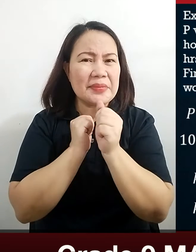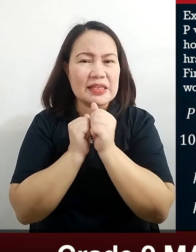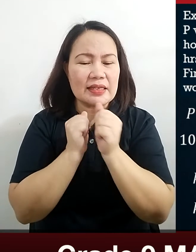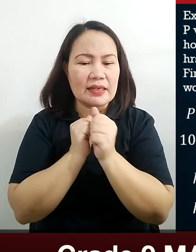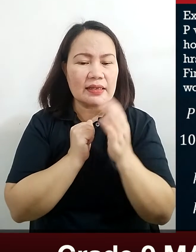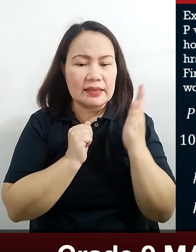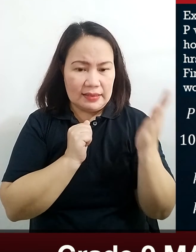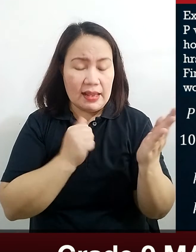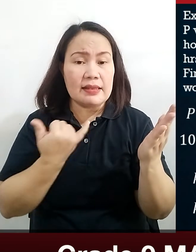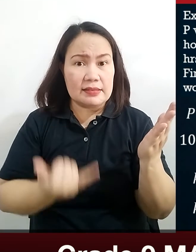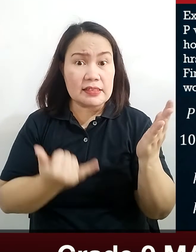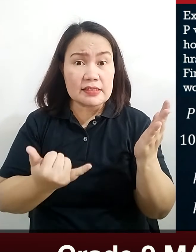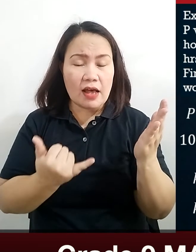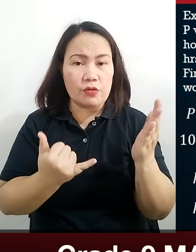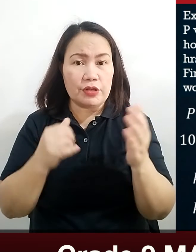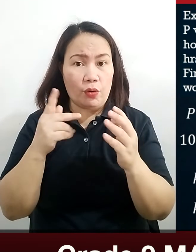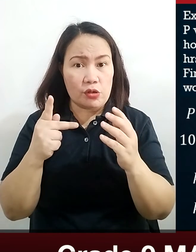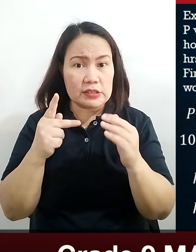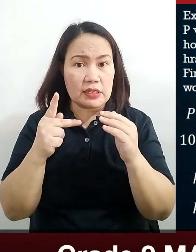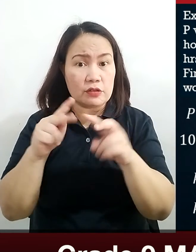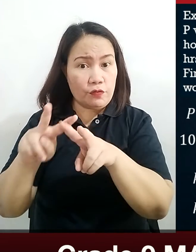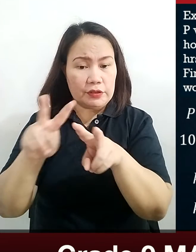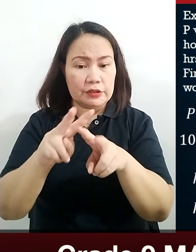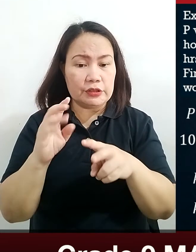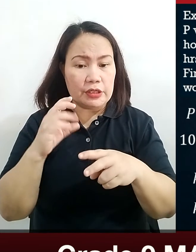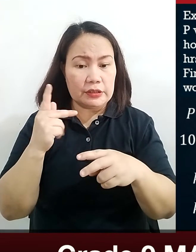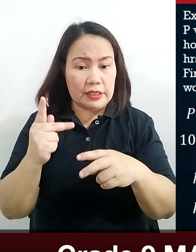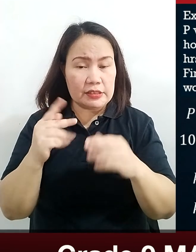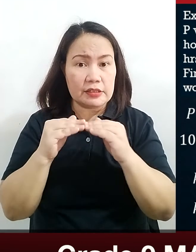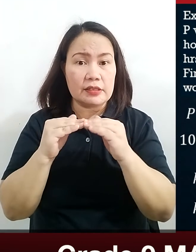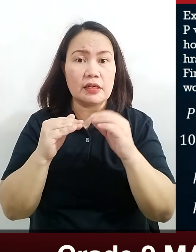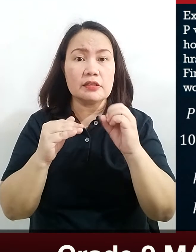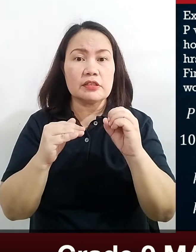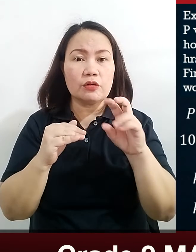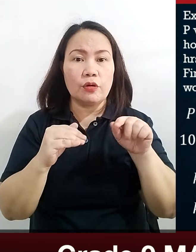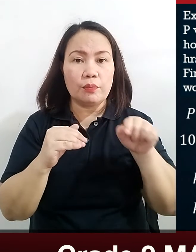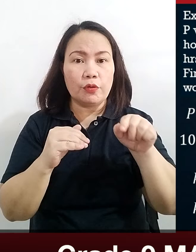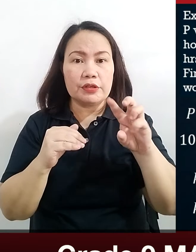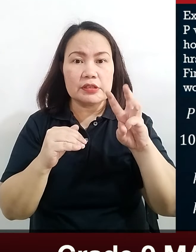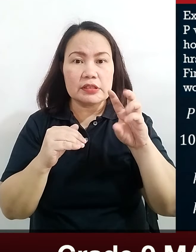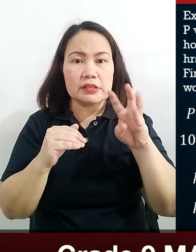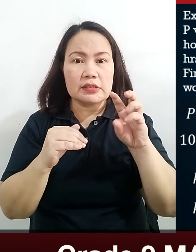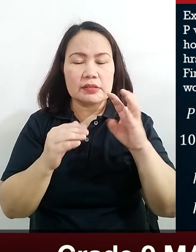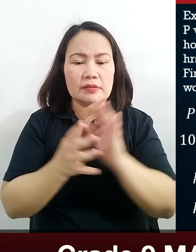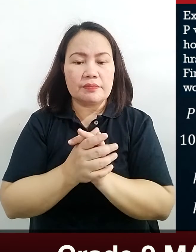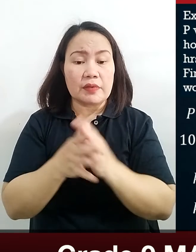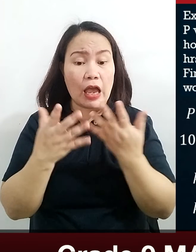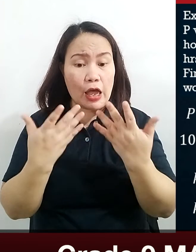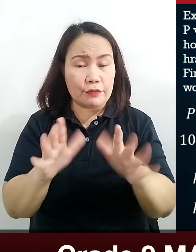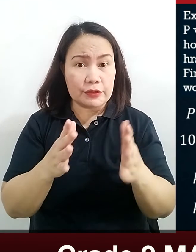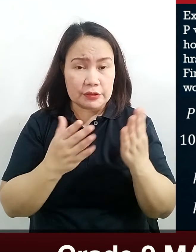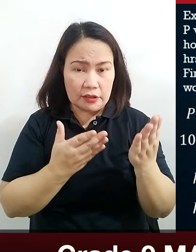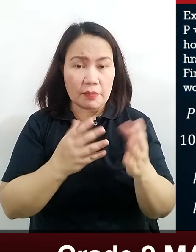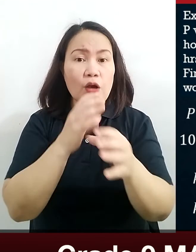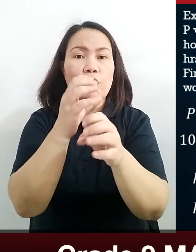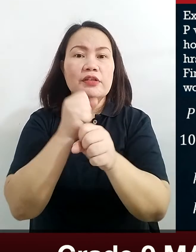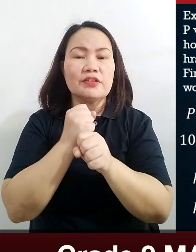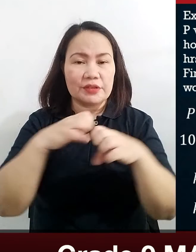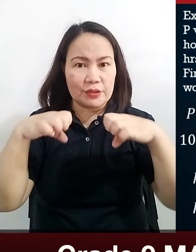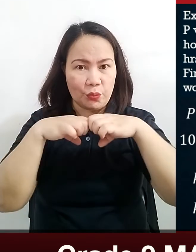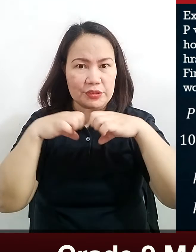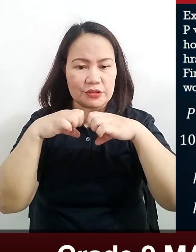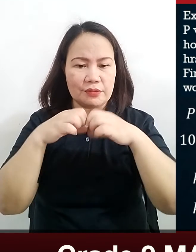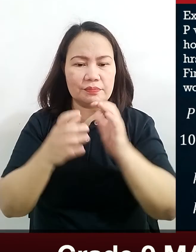Ibig sabihin, this is now the constant of variation, yung 0.16. And after that, makukuha na